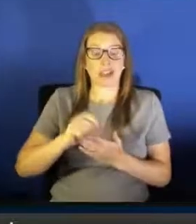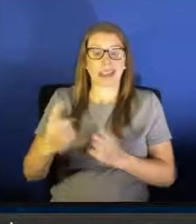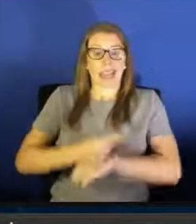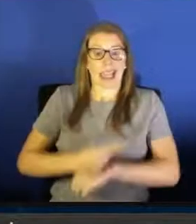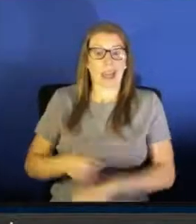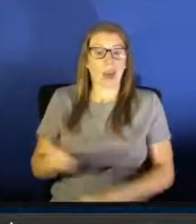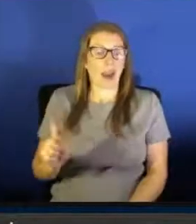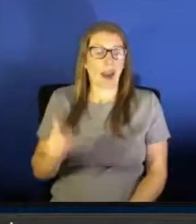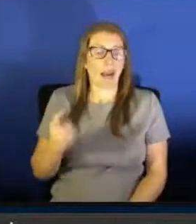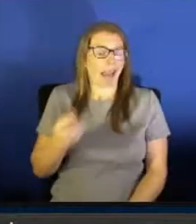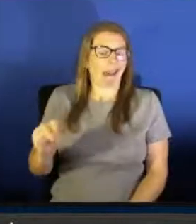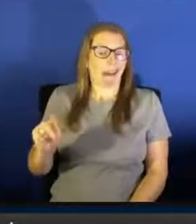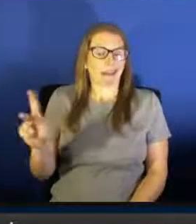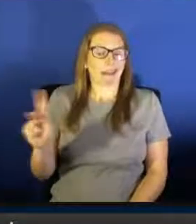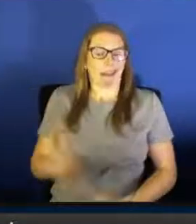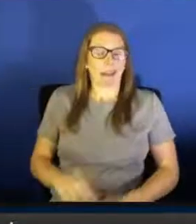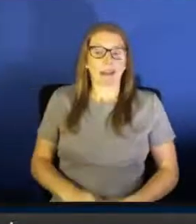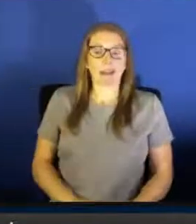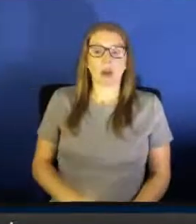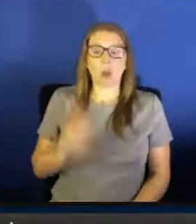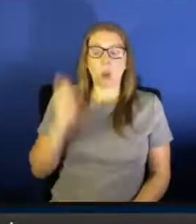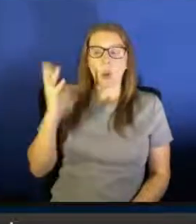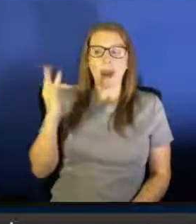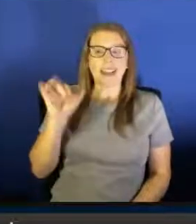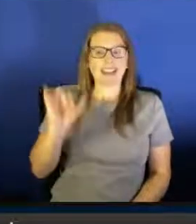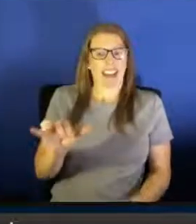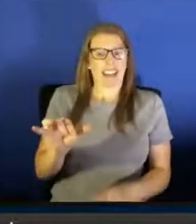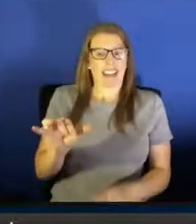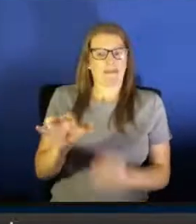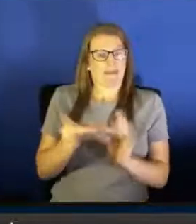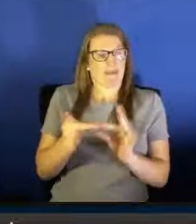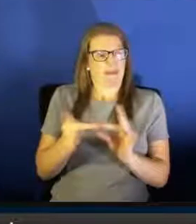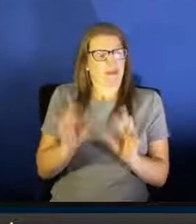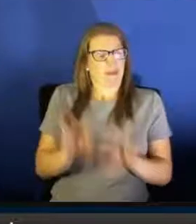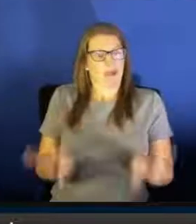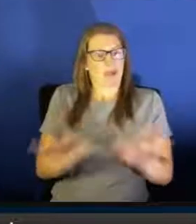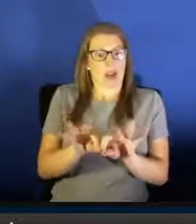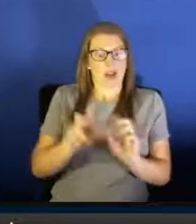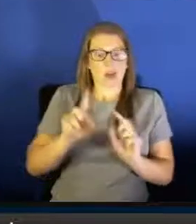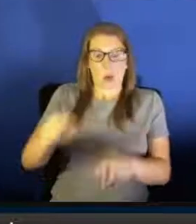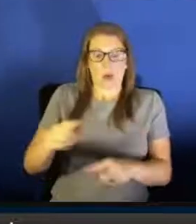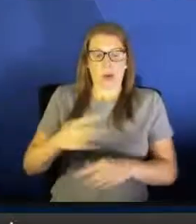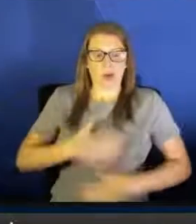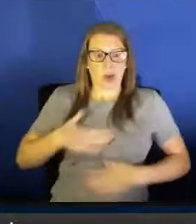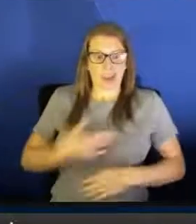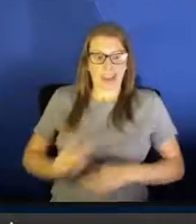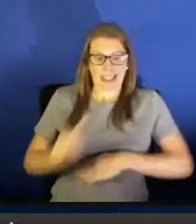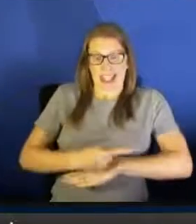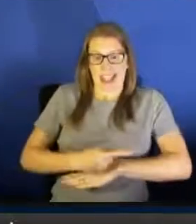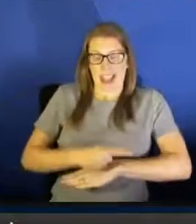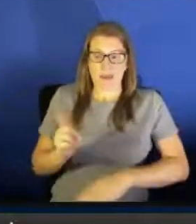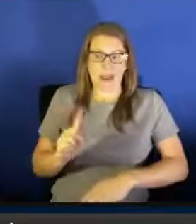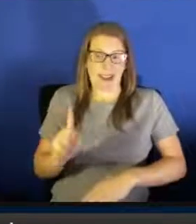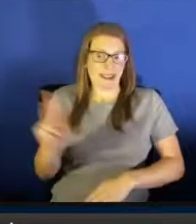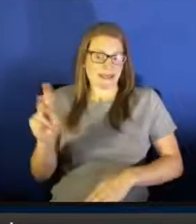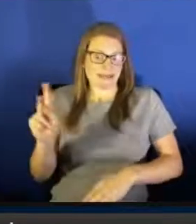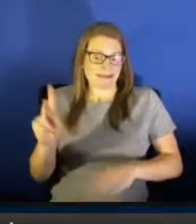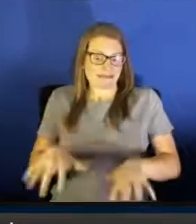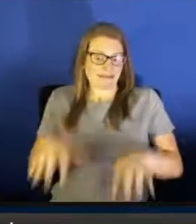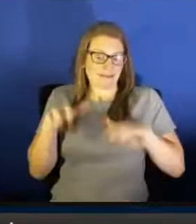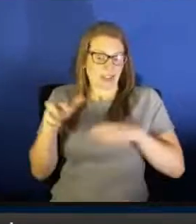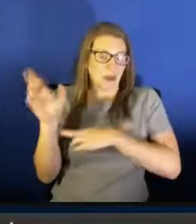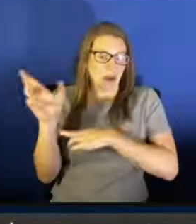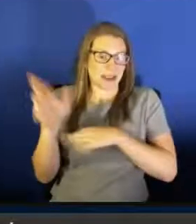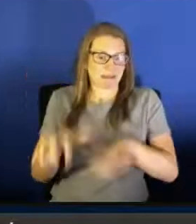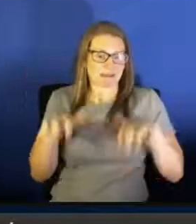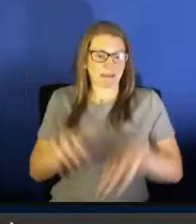have people coming out to enjoy a great day at the K, but you're able to kind of get that captive audience and share a